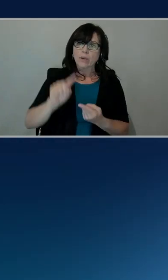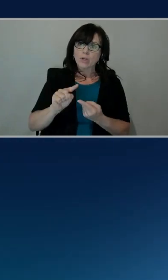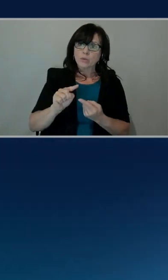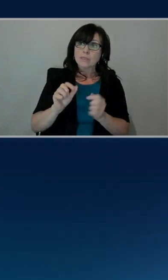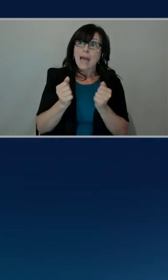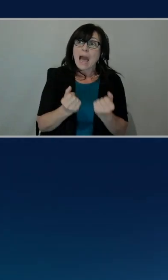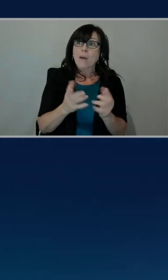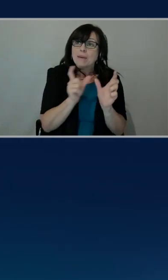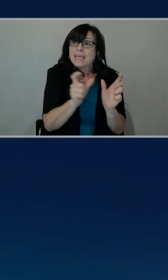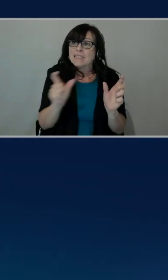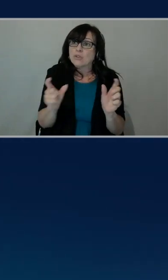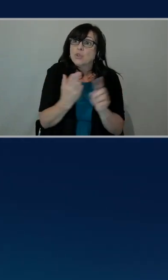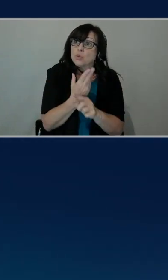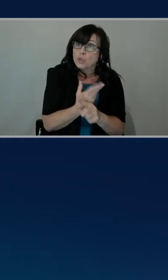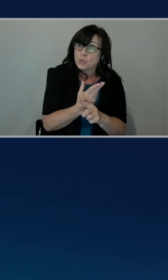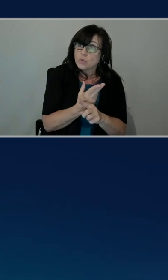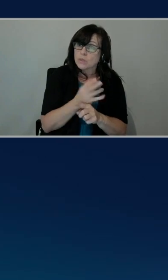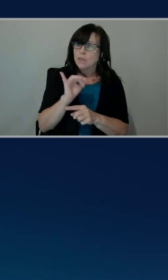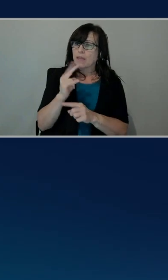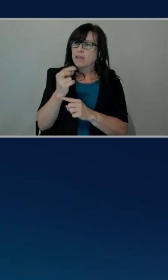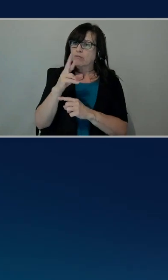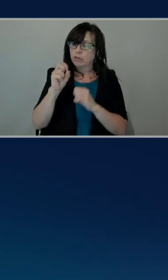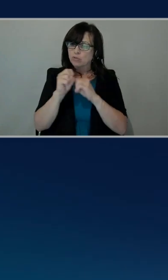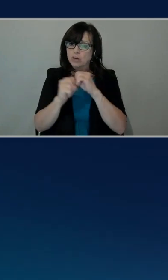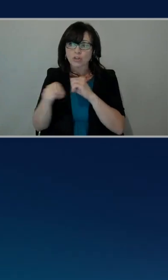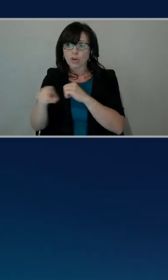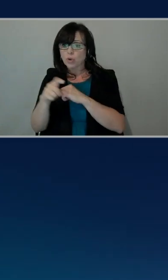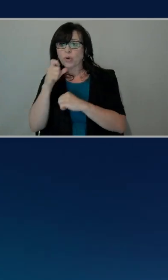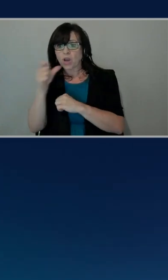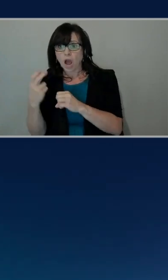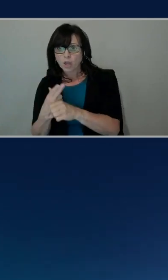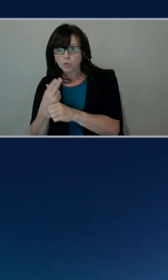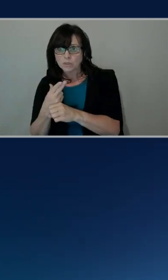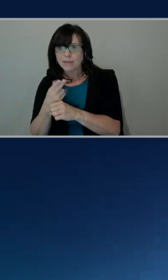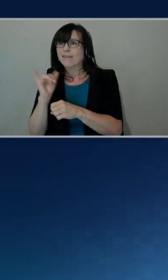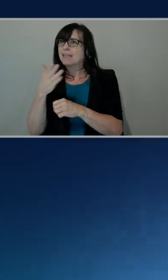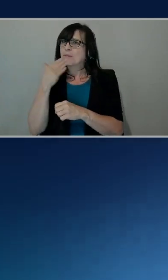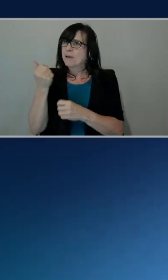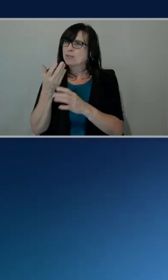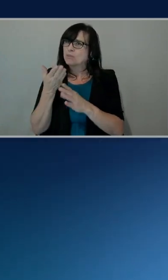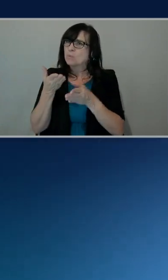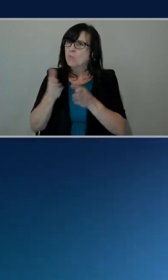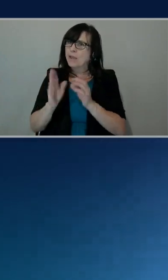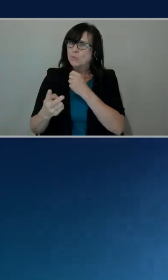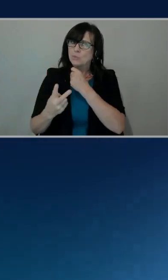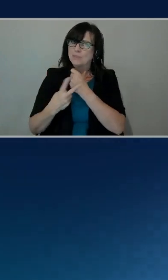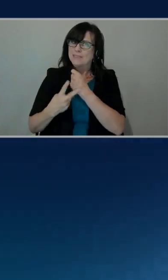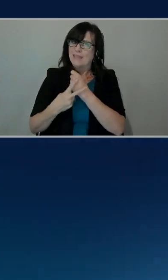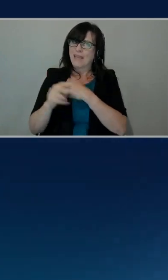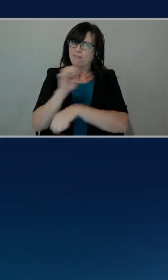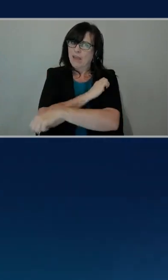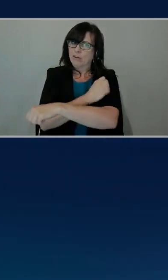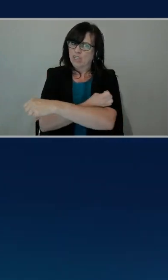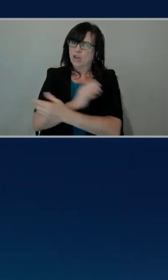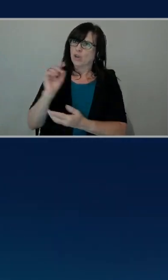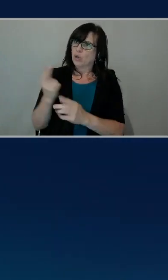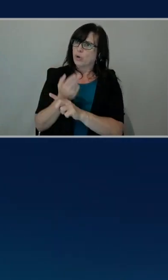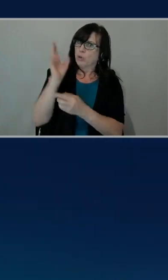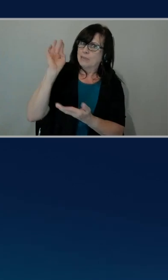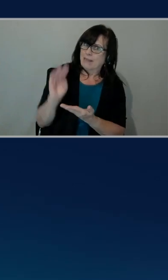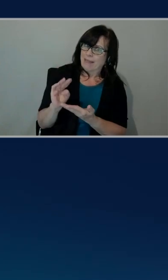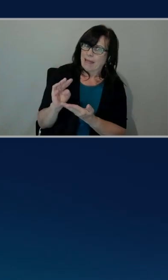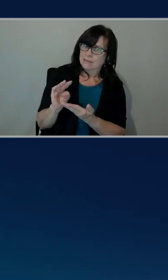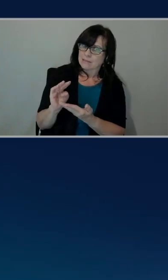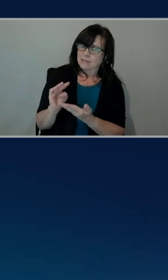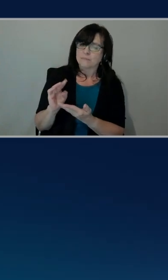on, infrastructure that you aren't using is the best way to save energy, right? It's like if you literally are using less infrastructure, and then the